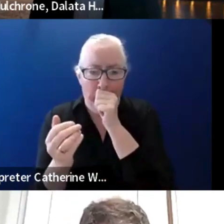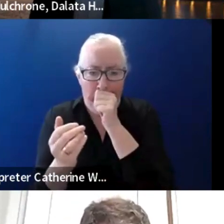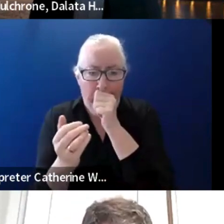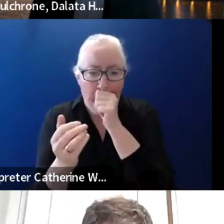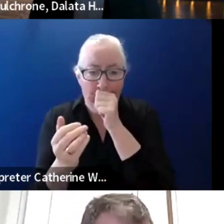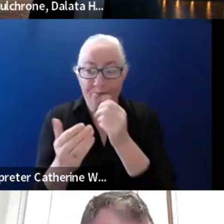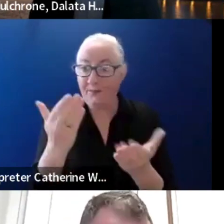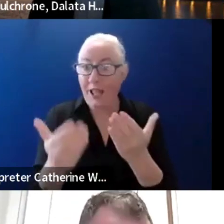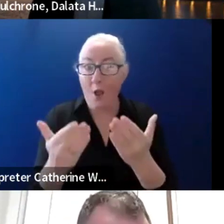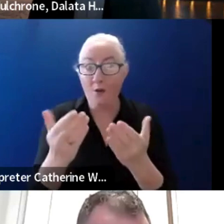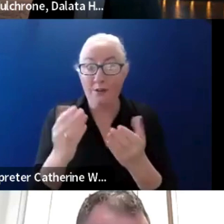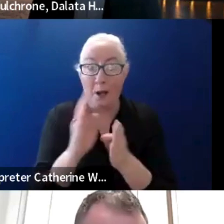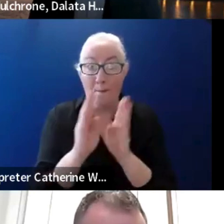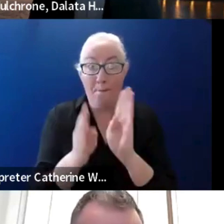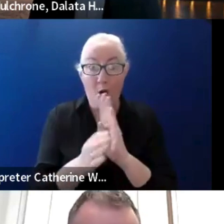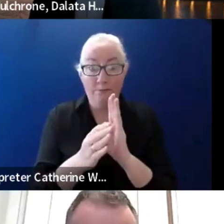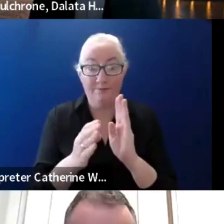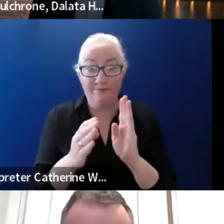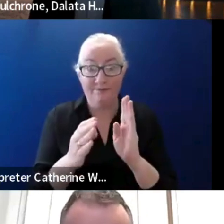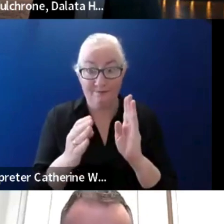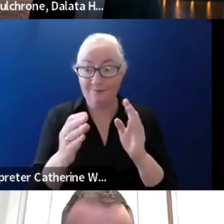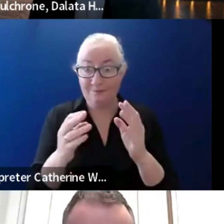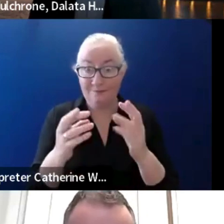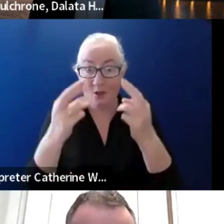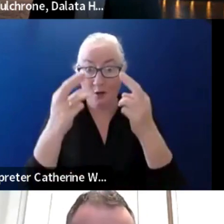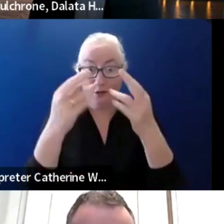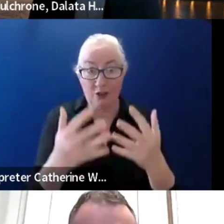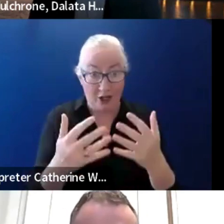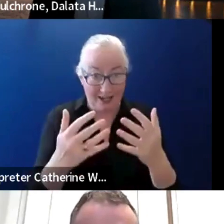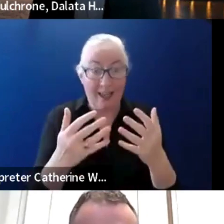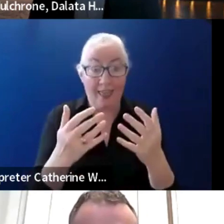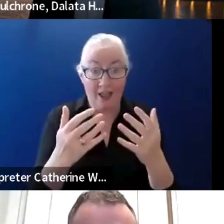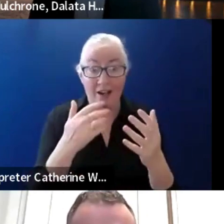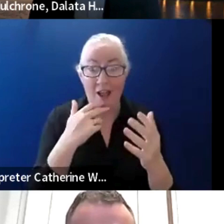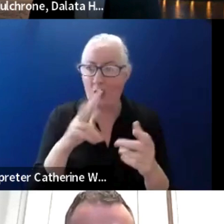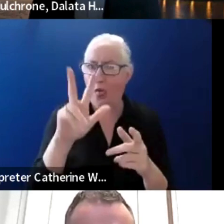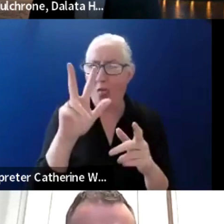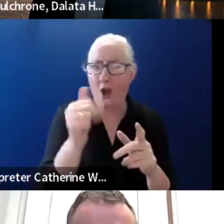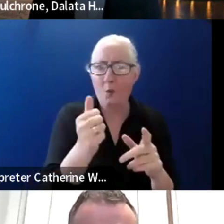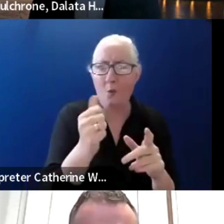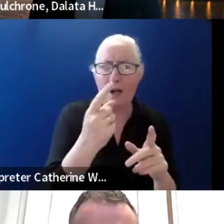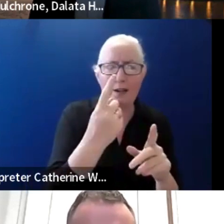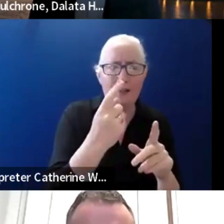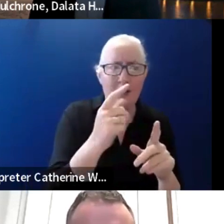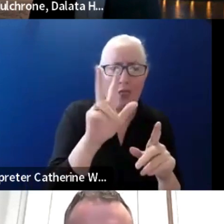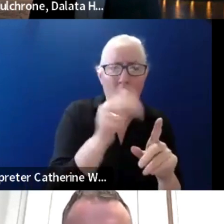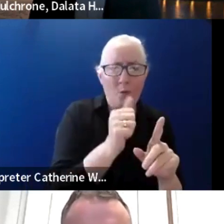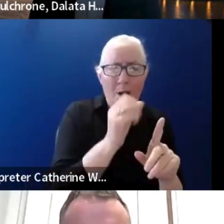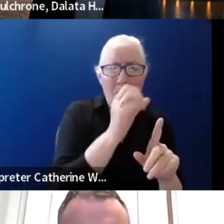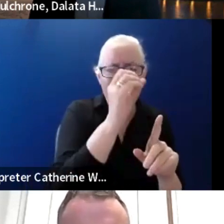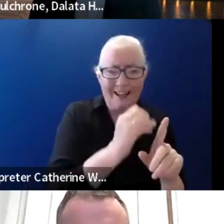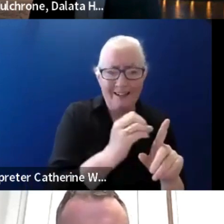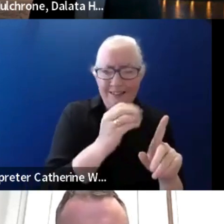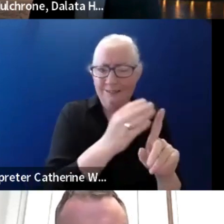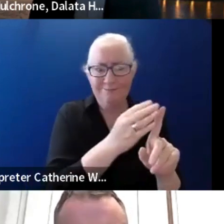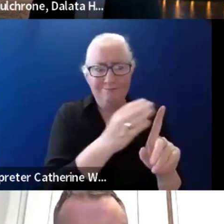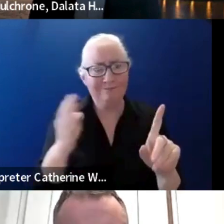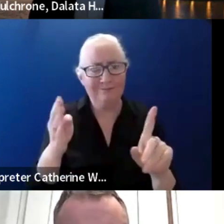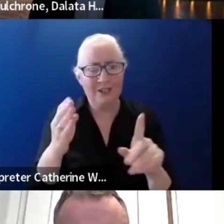of significantly reducing staff attrition from 31% to 36% over the course of 2